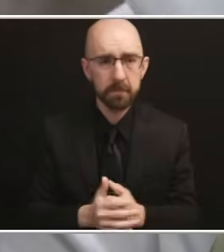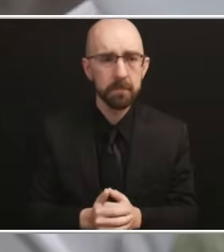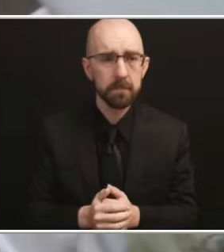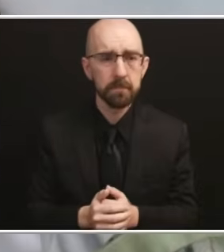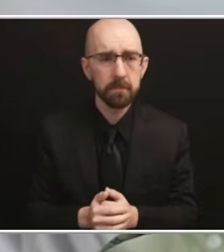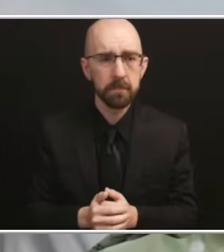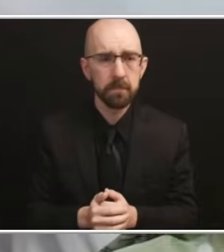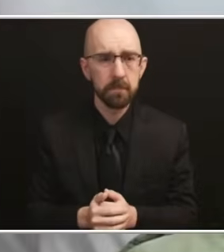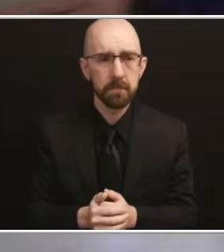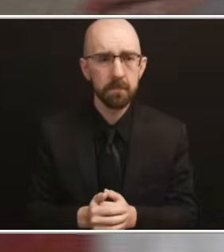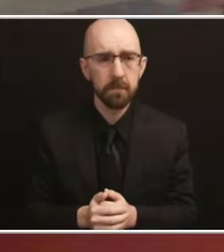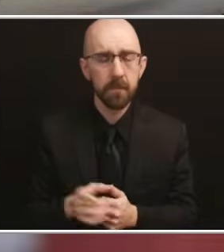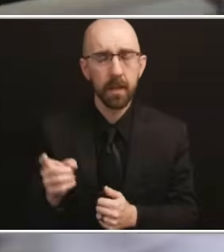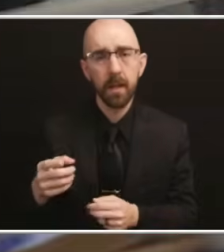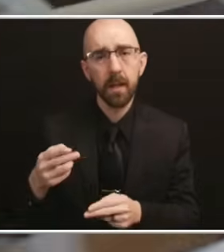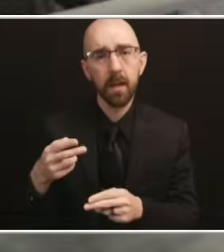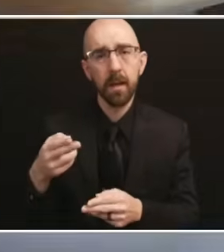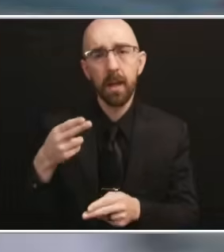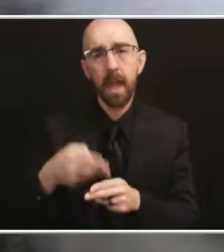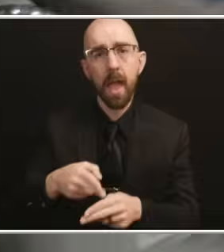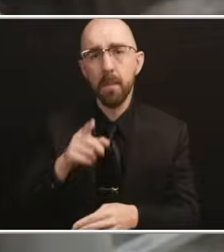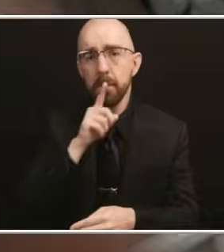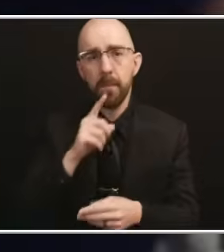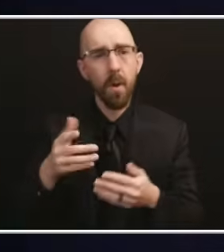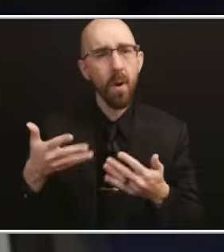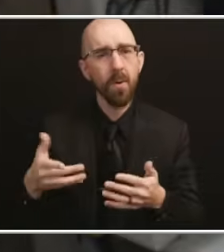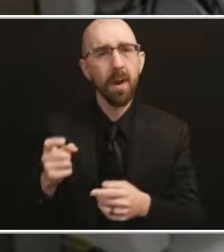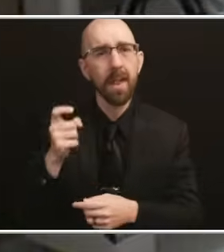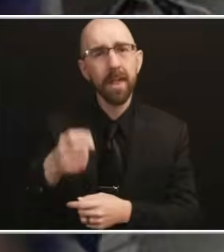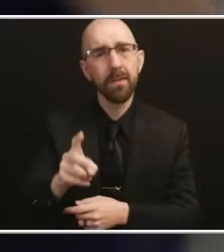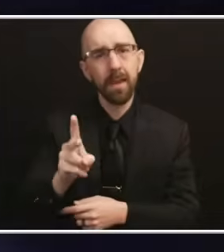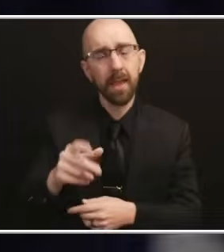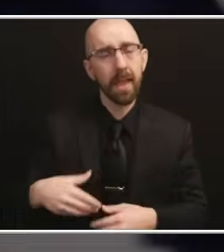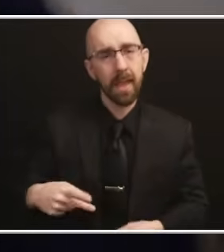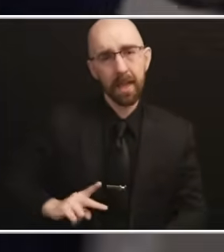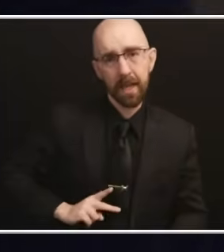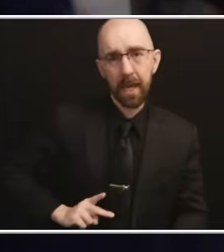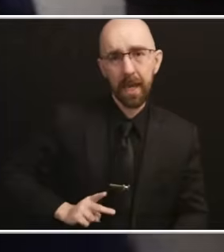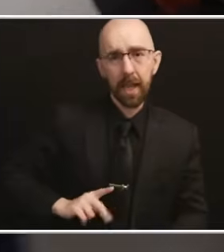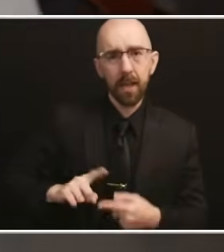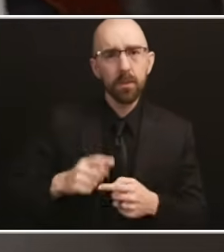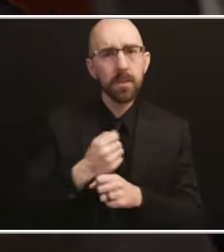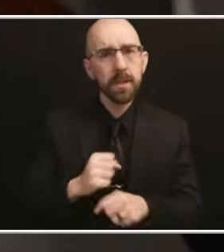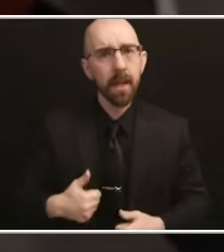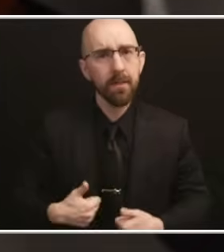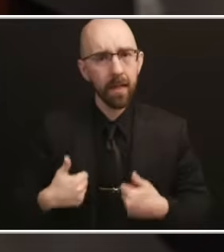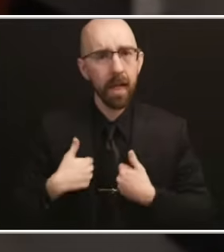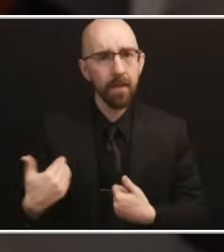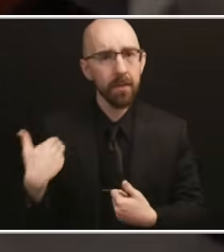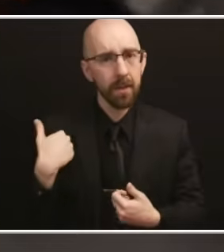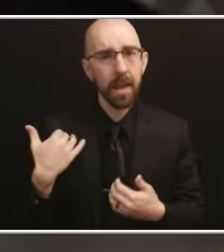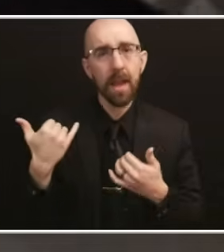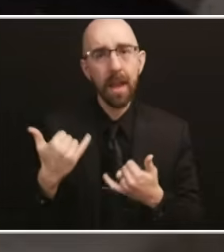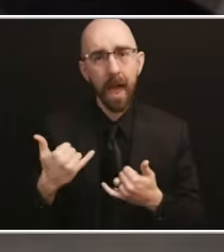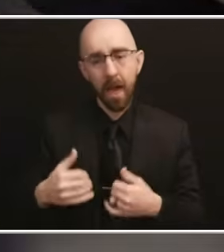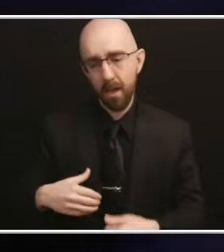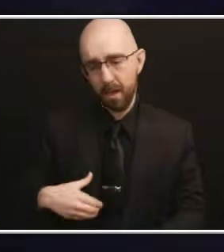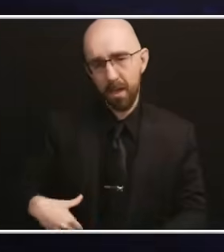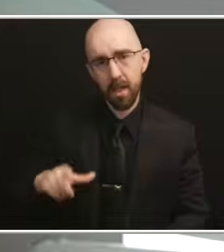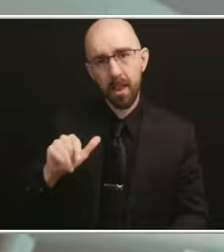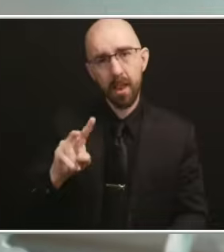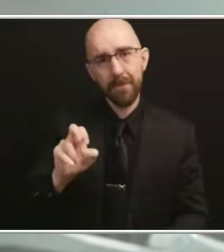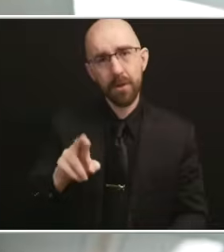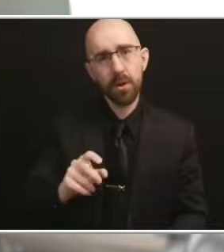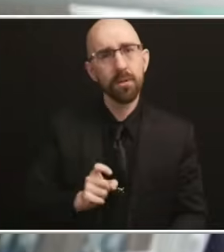the anonymous donor had already given their kidney to save a life and was now donating part of their liver to save